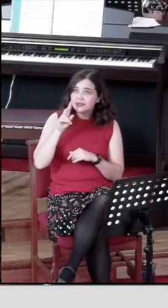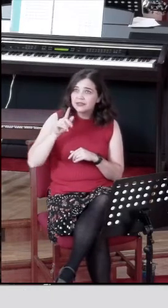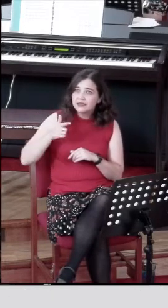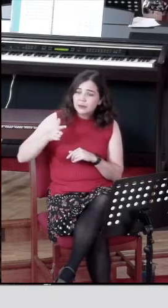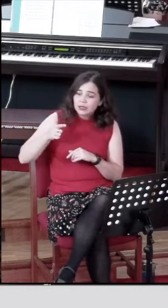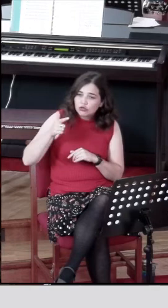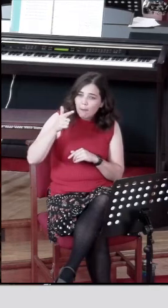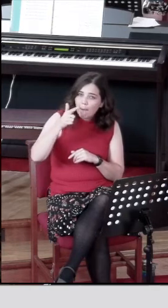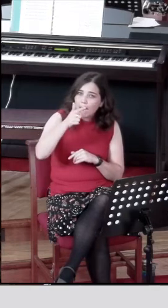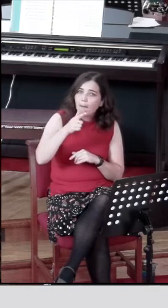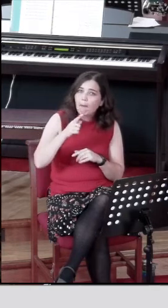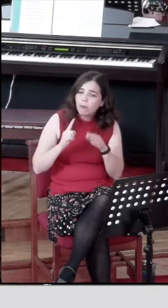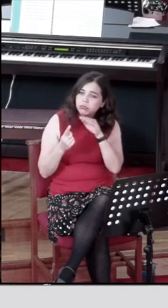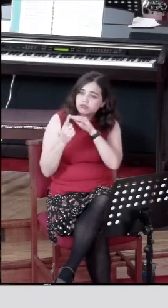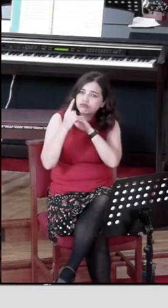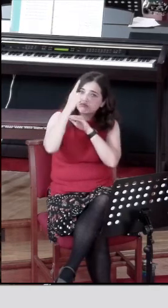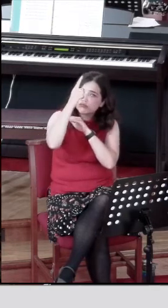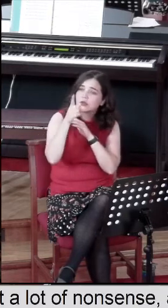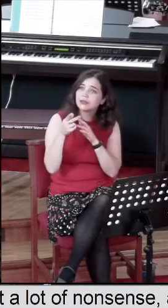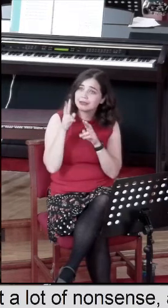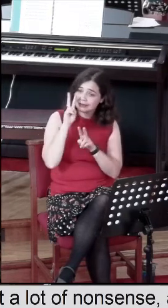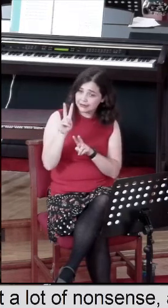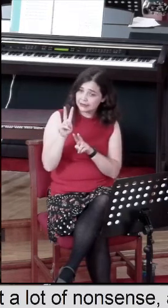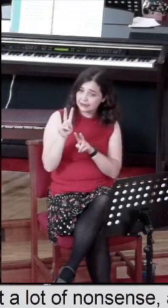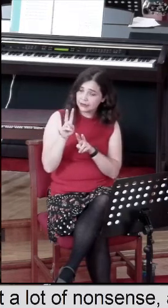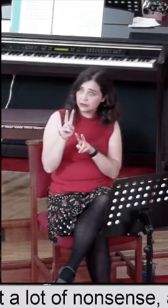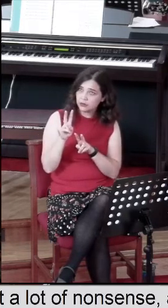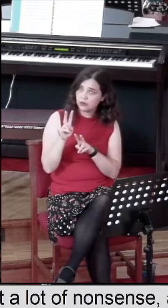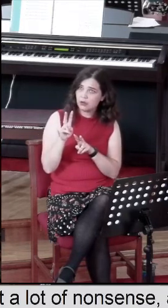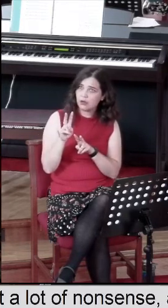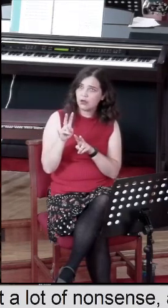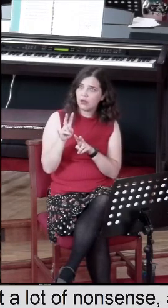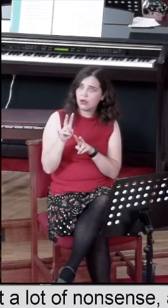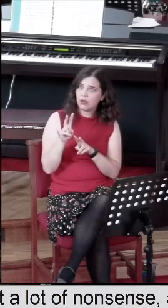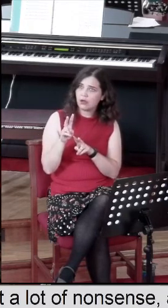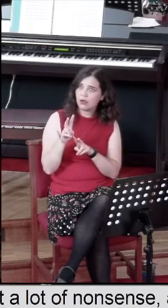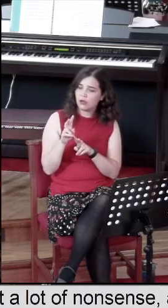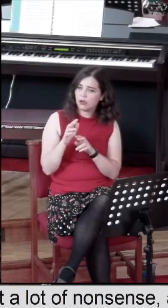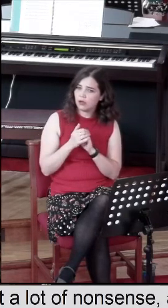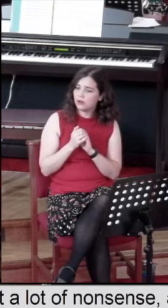there? Yeah, the spaceship is that.